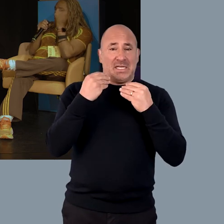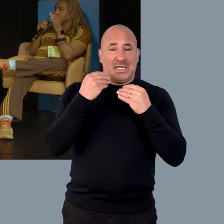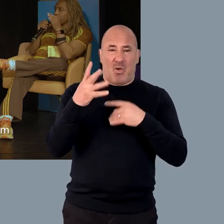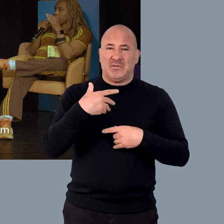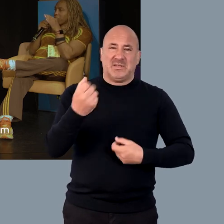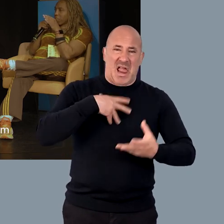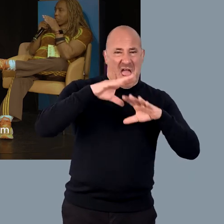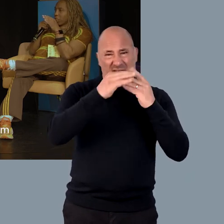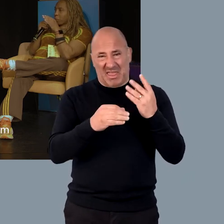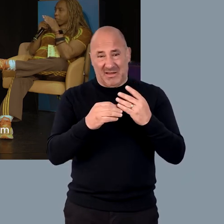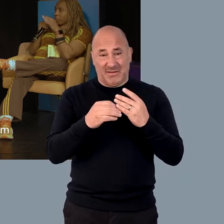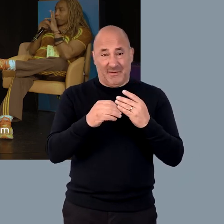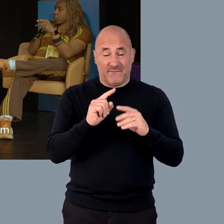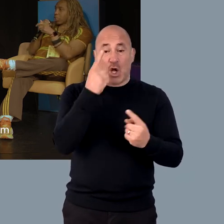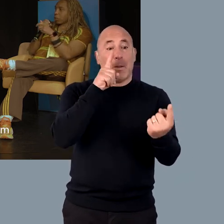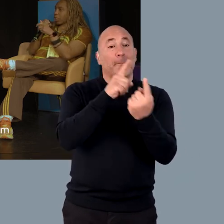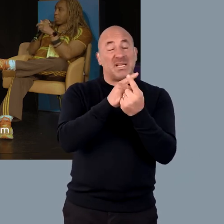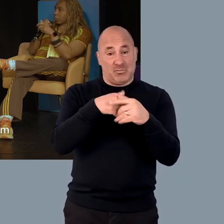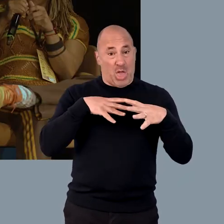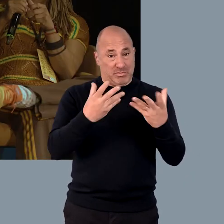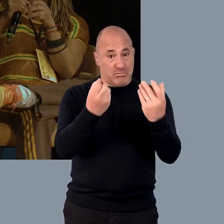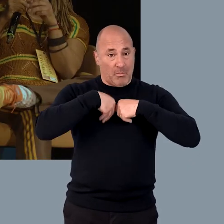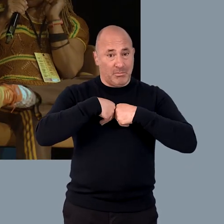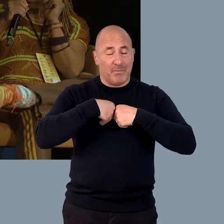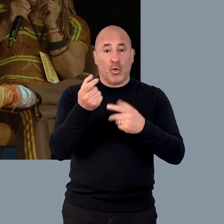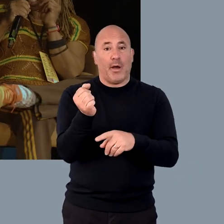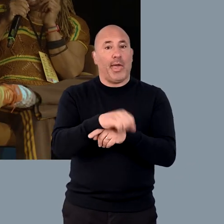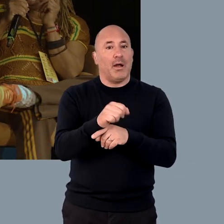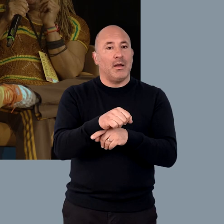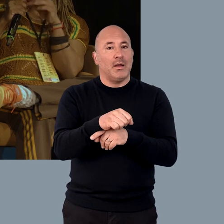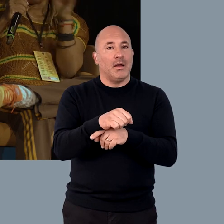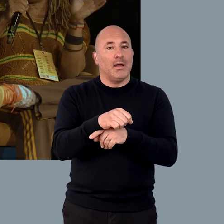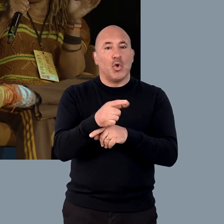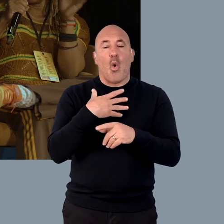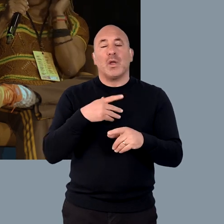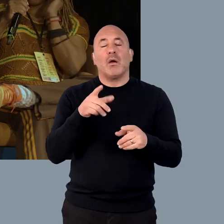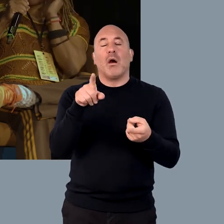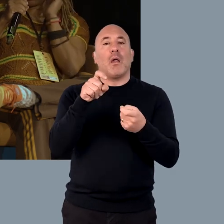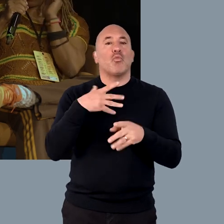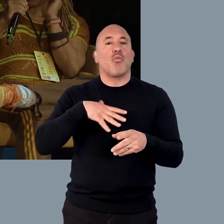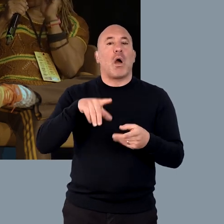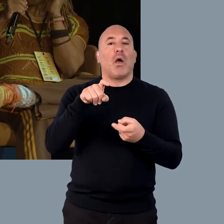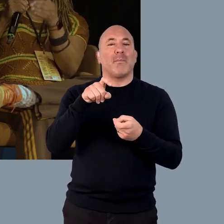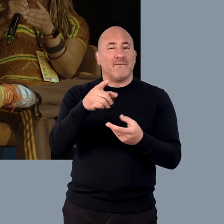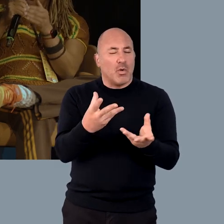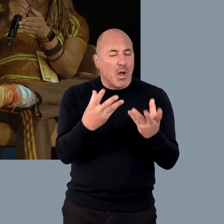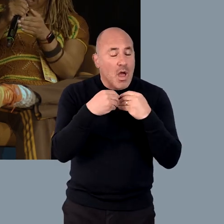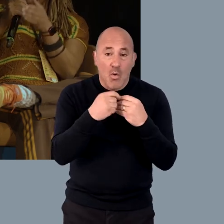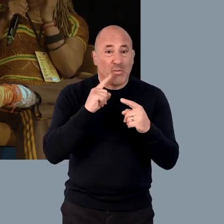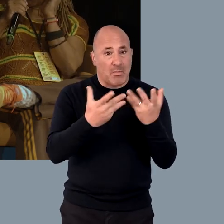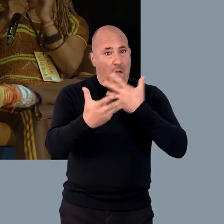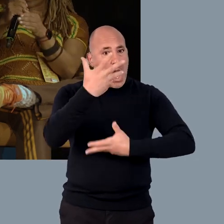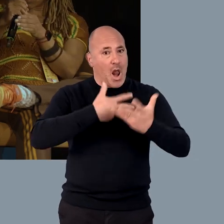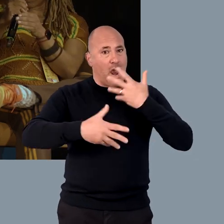everybody tells you everything you need to know about them the first time you meet them and if you're not listening you hear you hear what you want to hear but if you